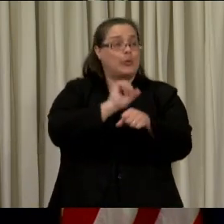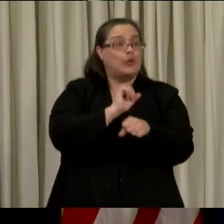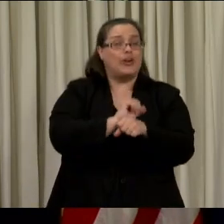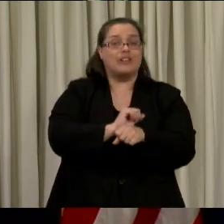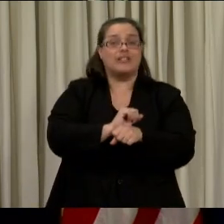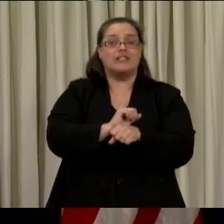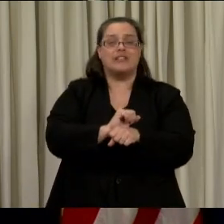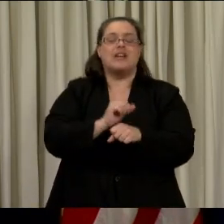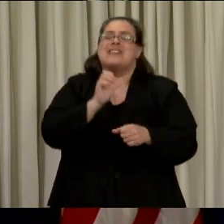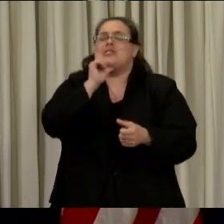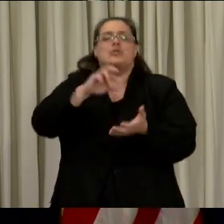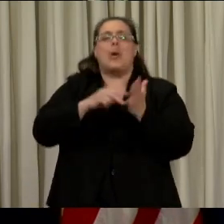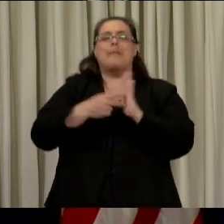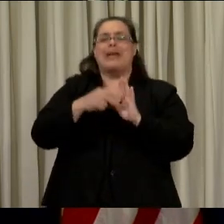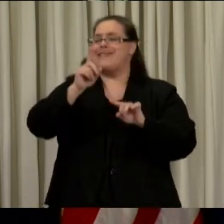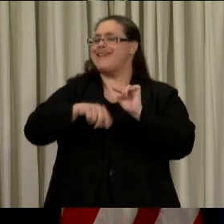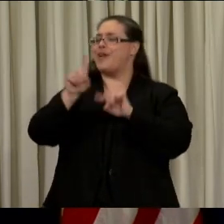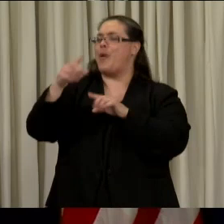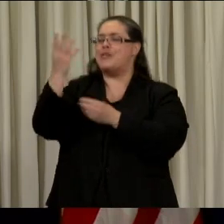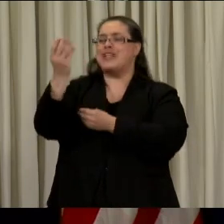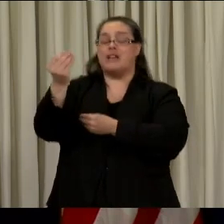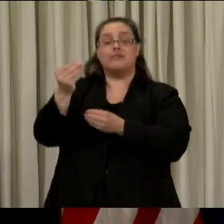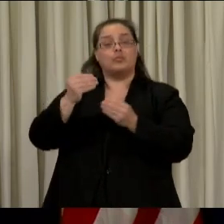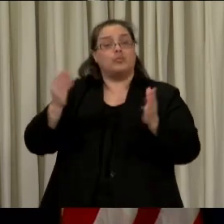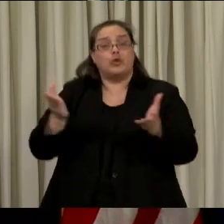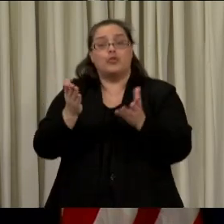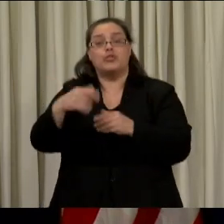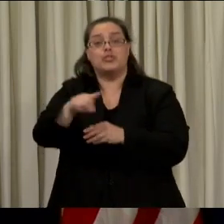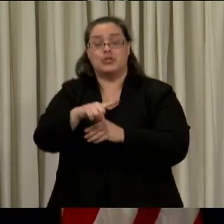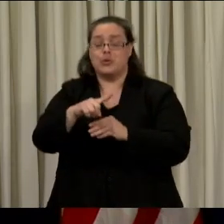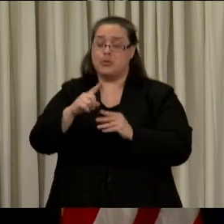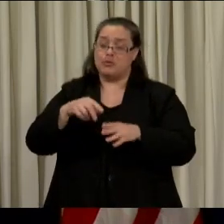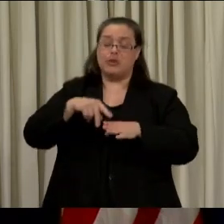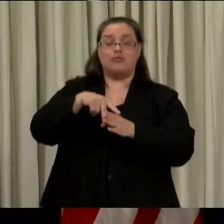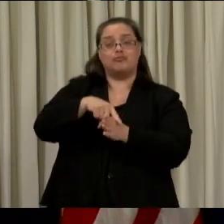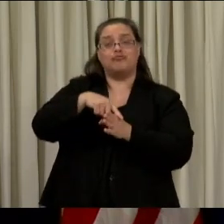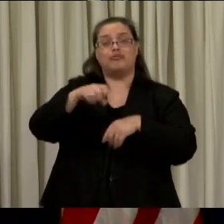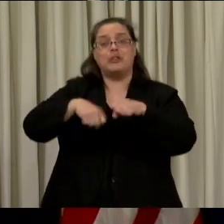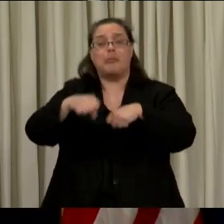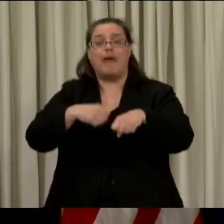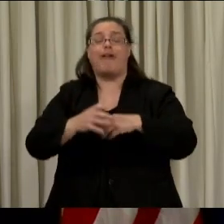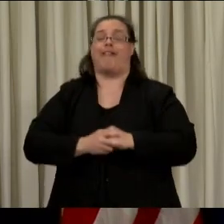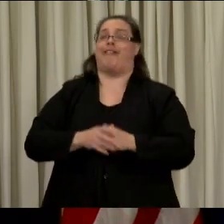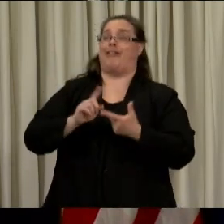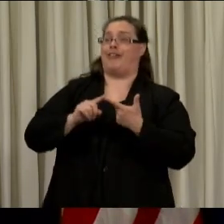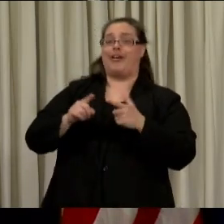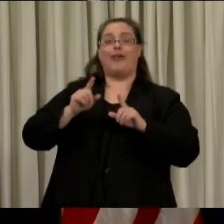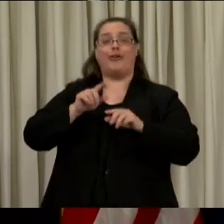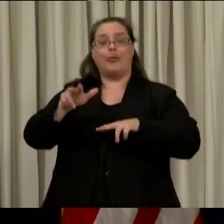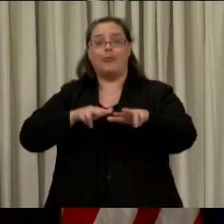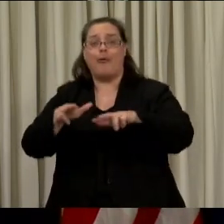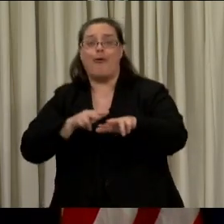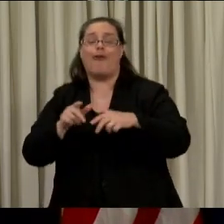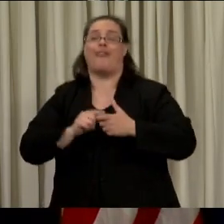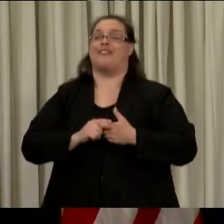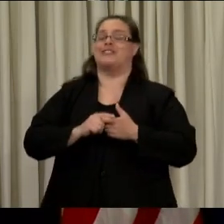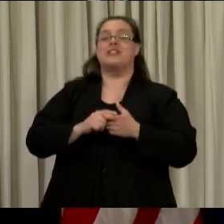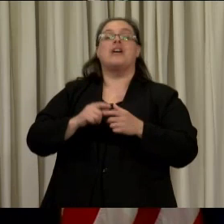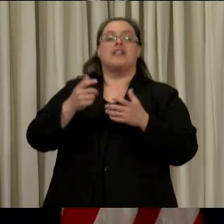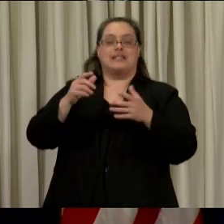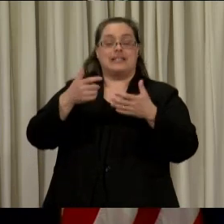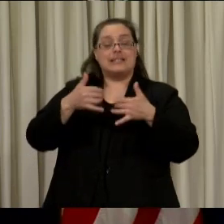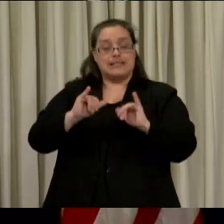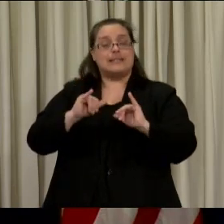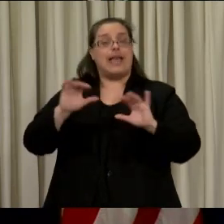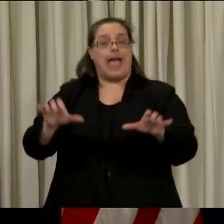fact, we encourage you to go for a walk, run, or bike ride in your neighborhood or a local county or state park. Staying active while avoiding groups and